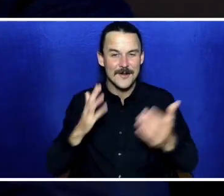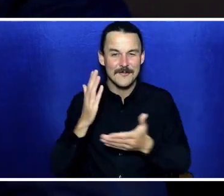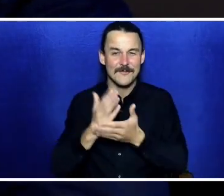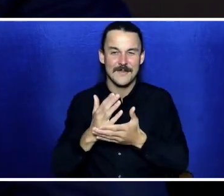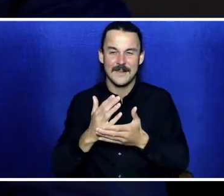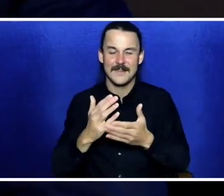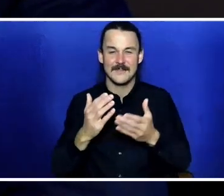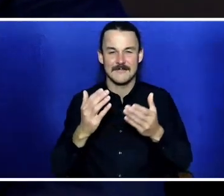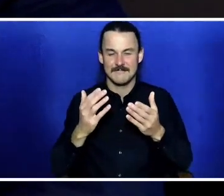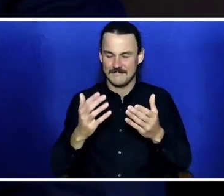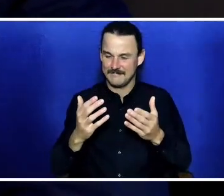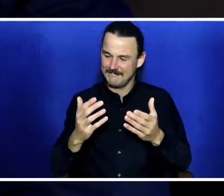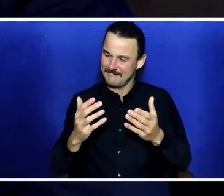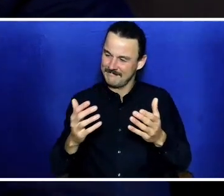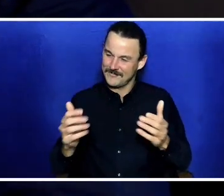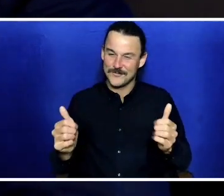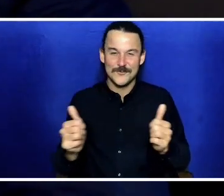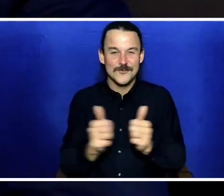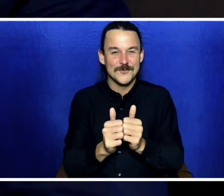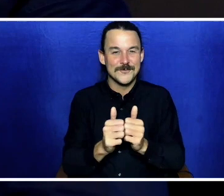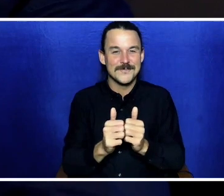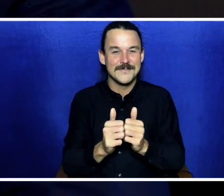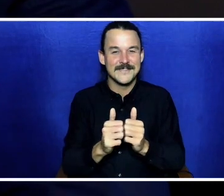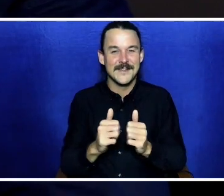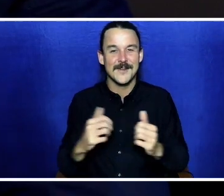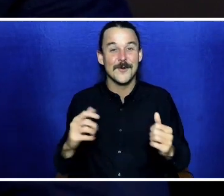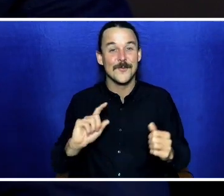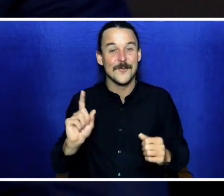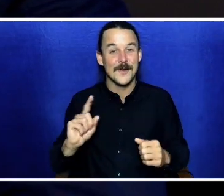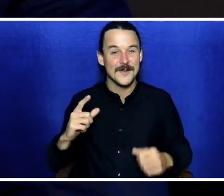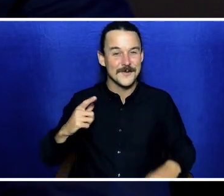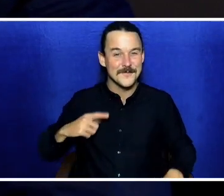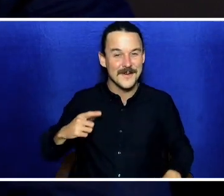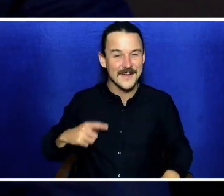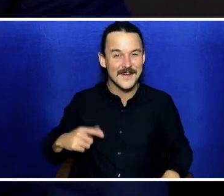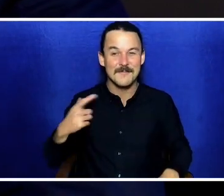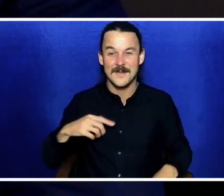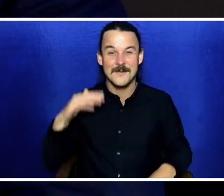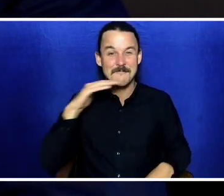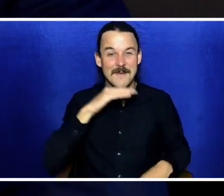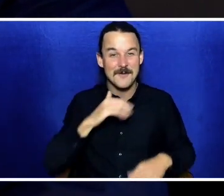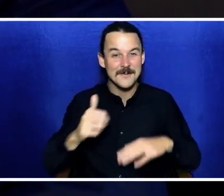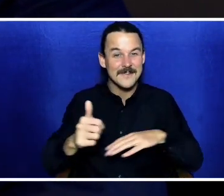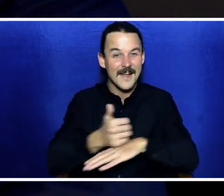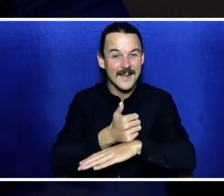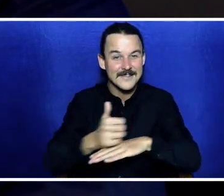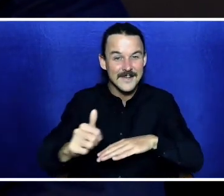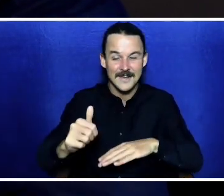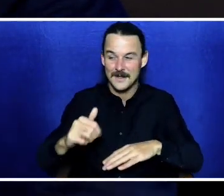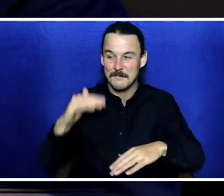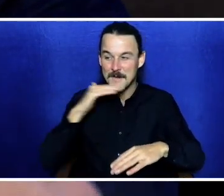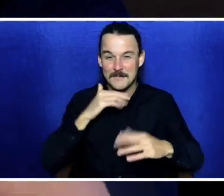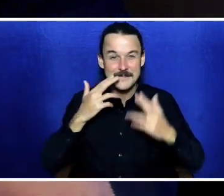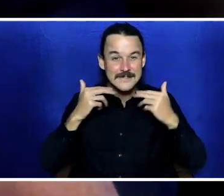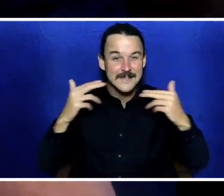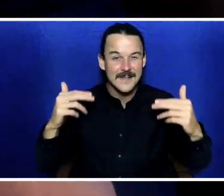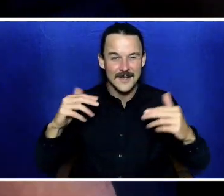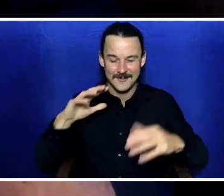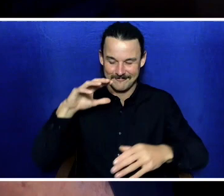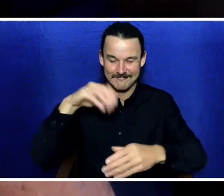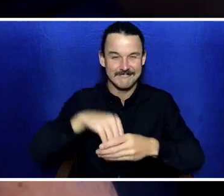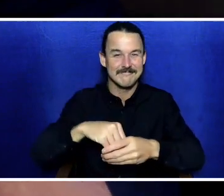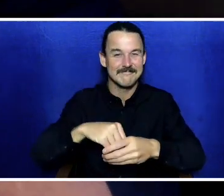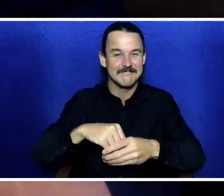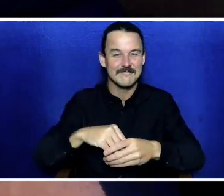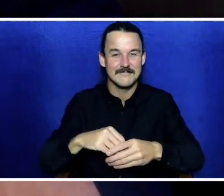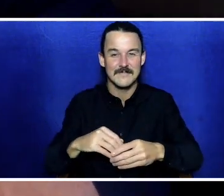it's a great pleasure to present an all-Melbourne cast in this wonderful evening. There'll be lots of mysterious